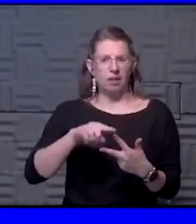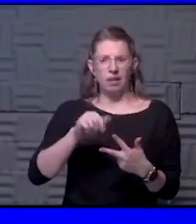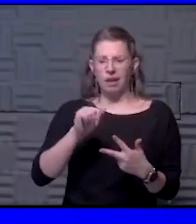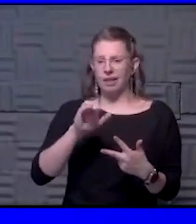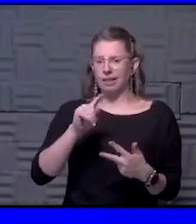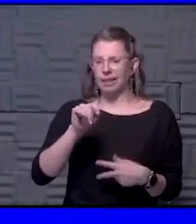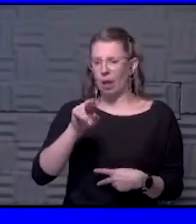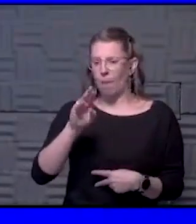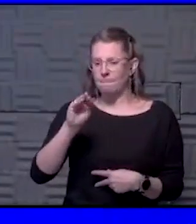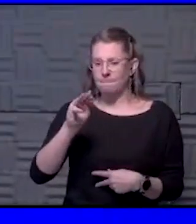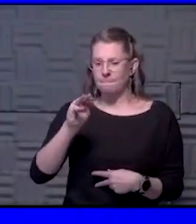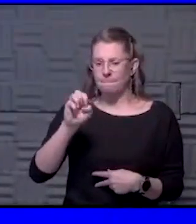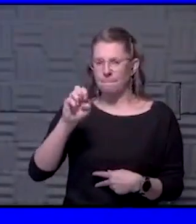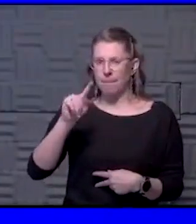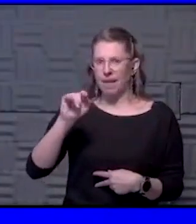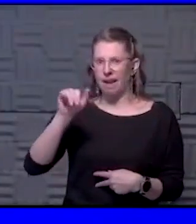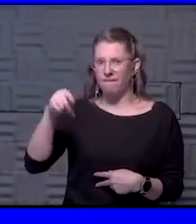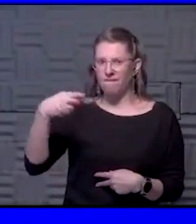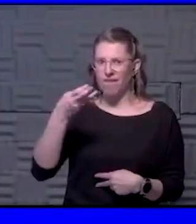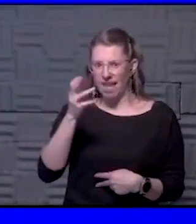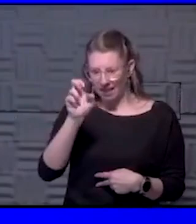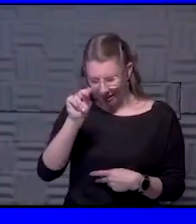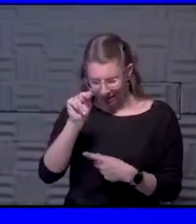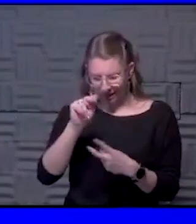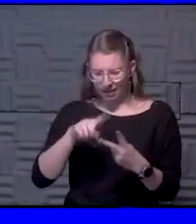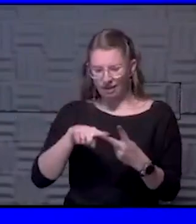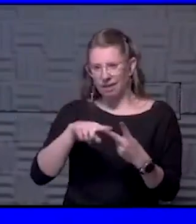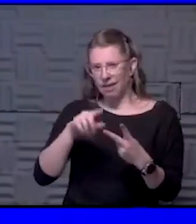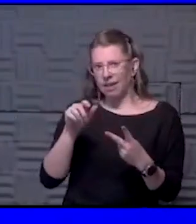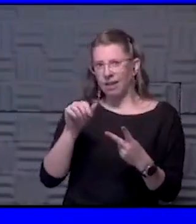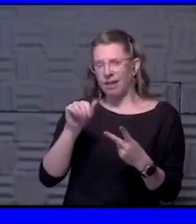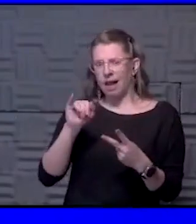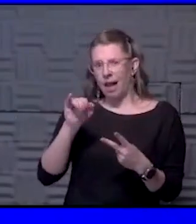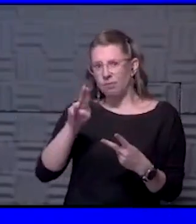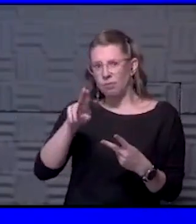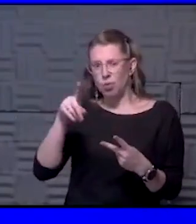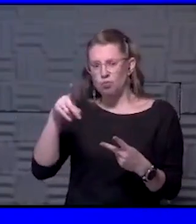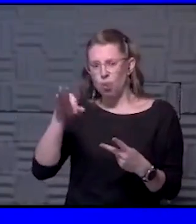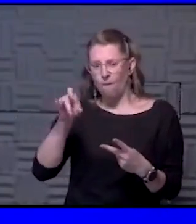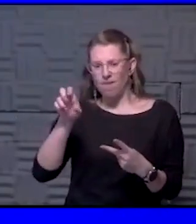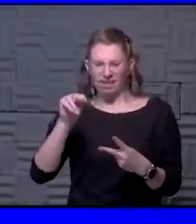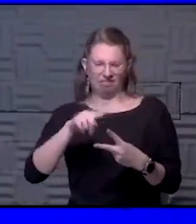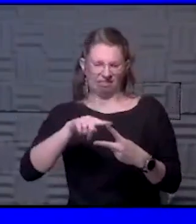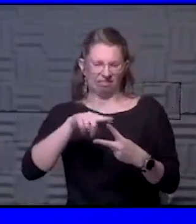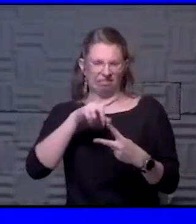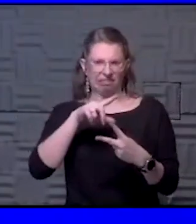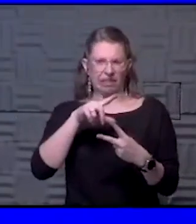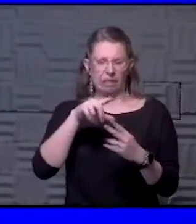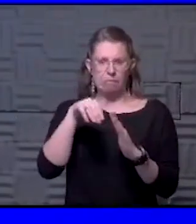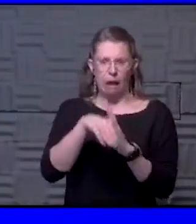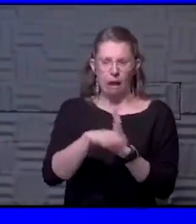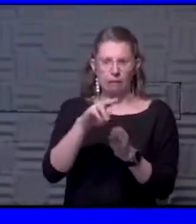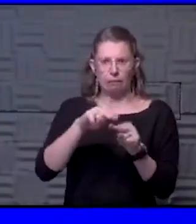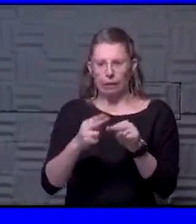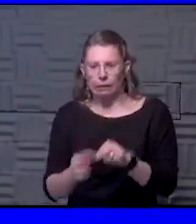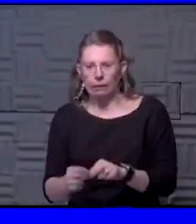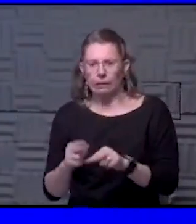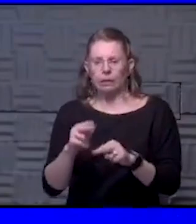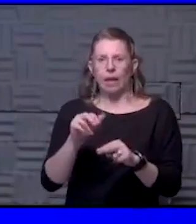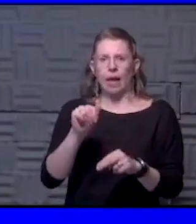ibuprofen, whichever. I think acetaminophen, probably a little less concern about antibody decrease, but either one is probably just